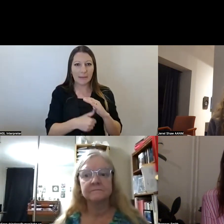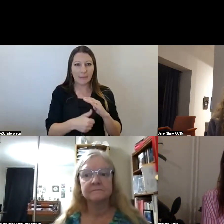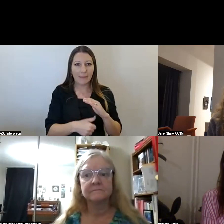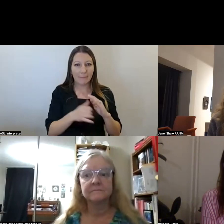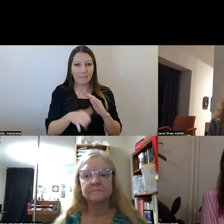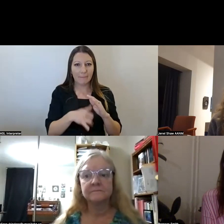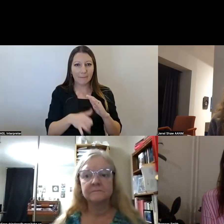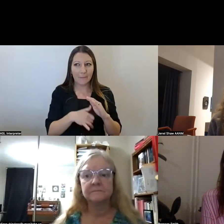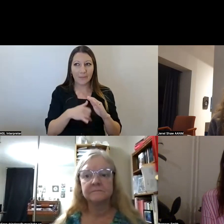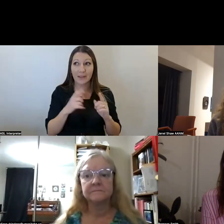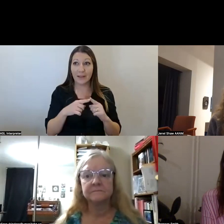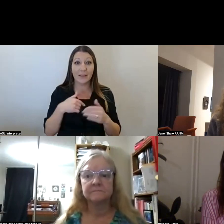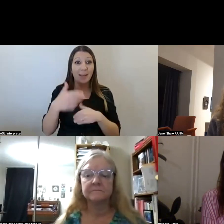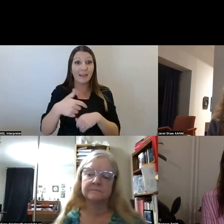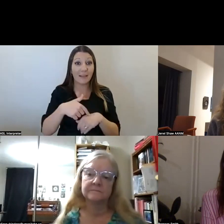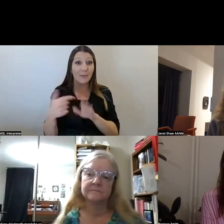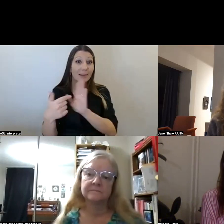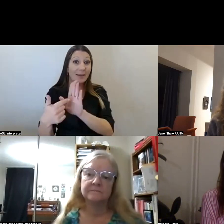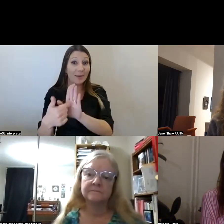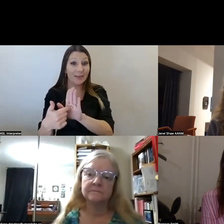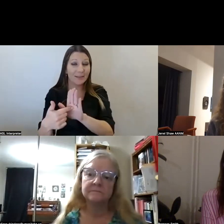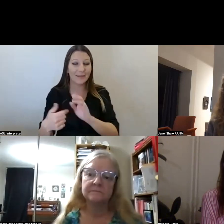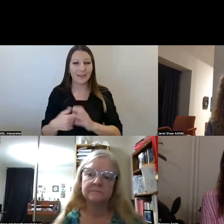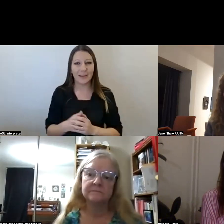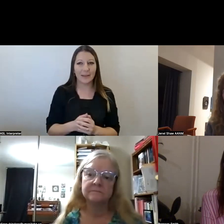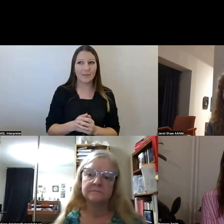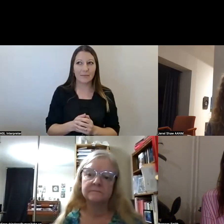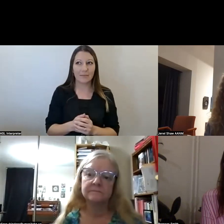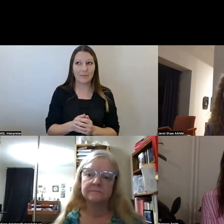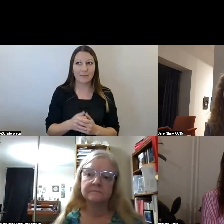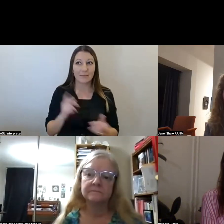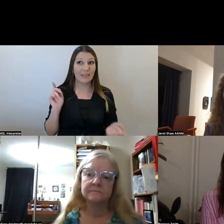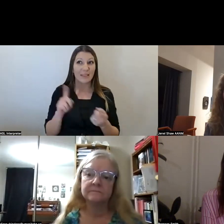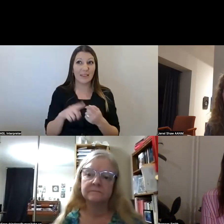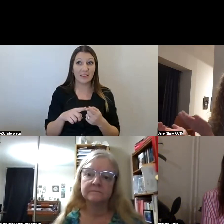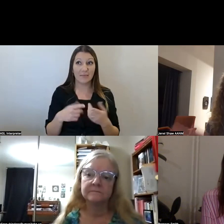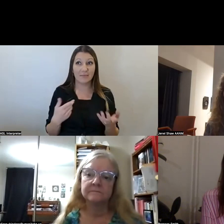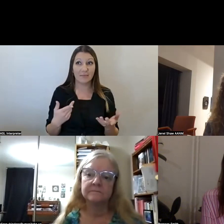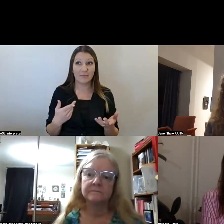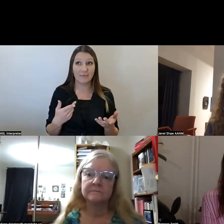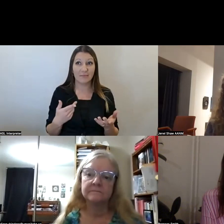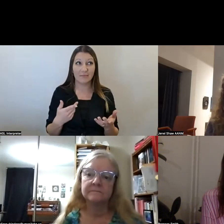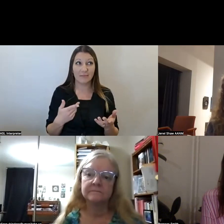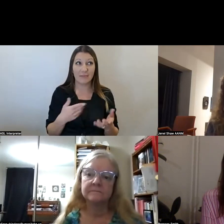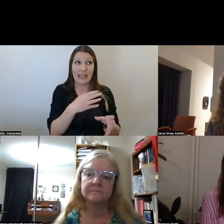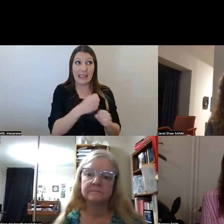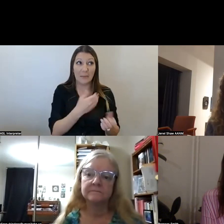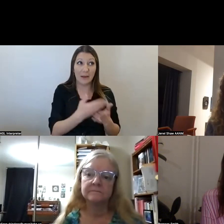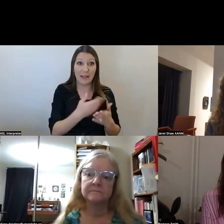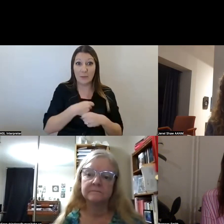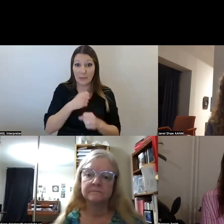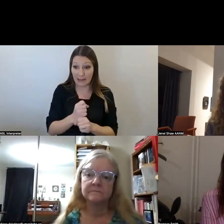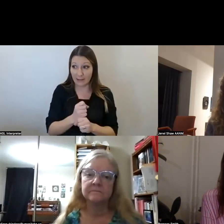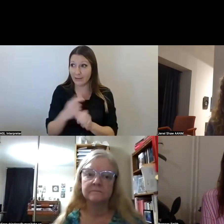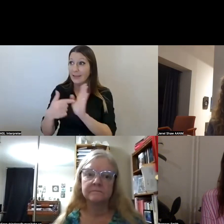And so basically, I have enough money to make it and exhibit it, and that's it. And I'm